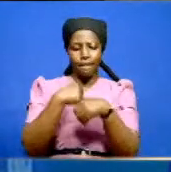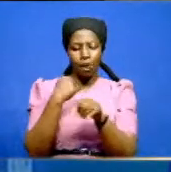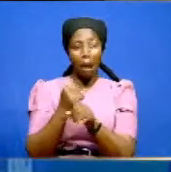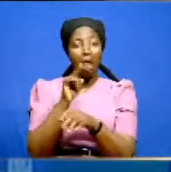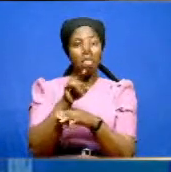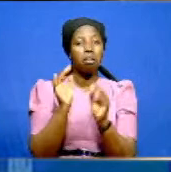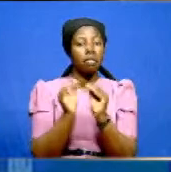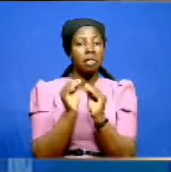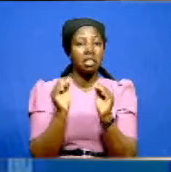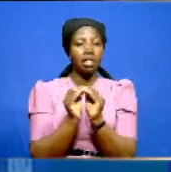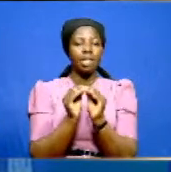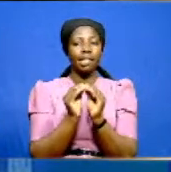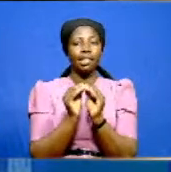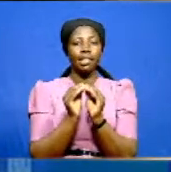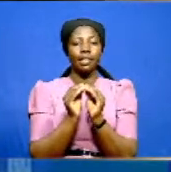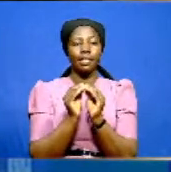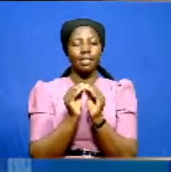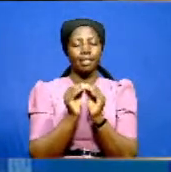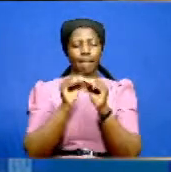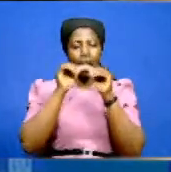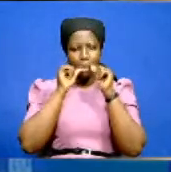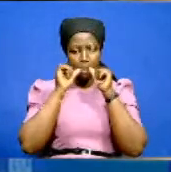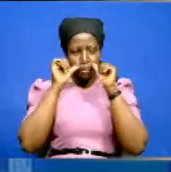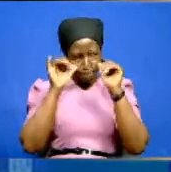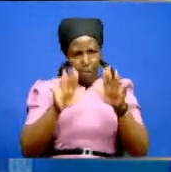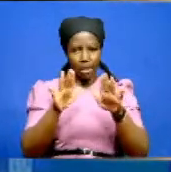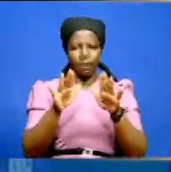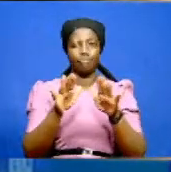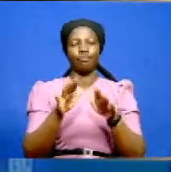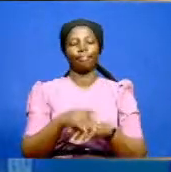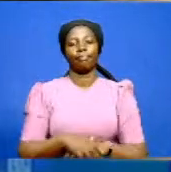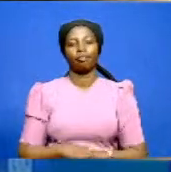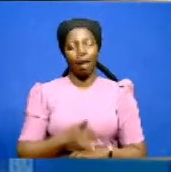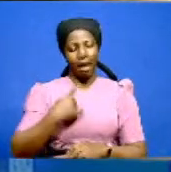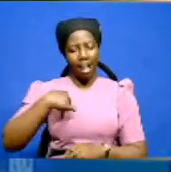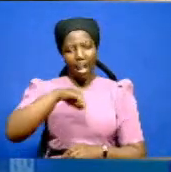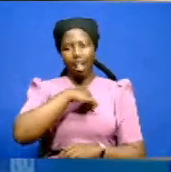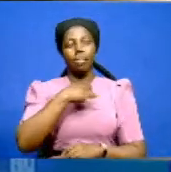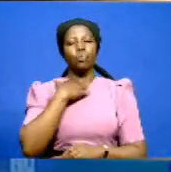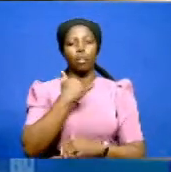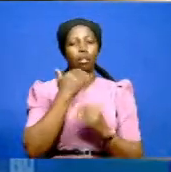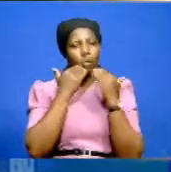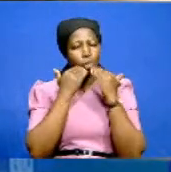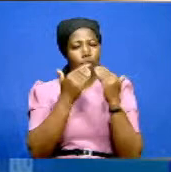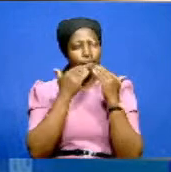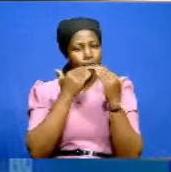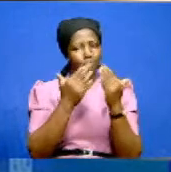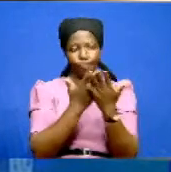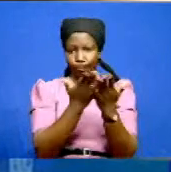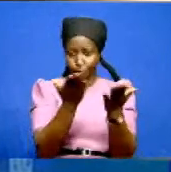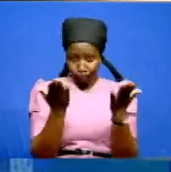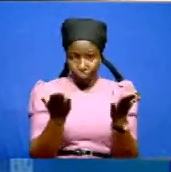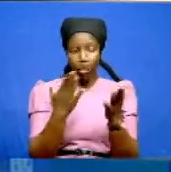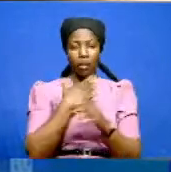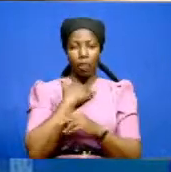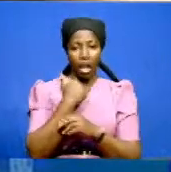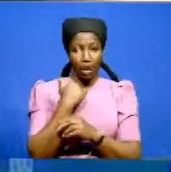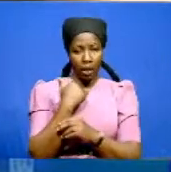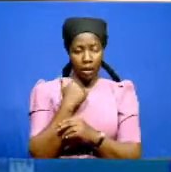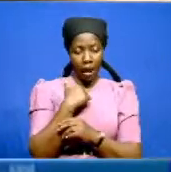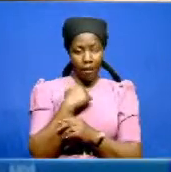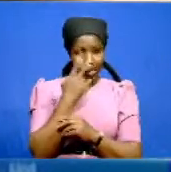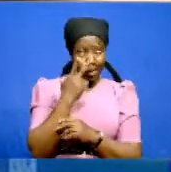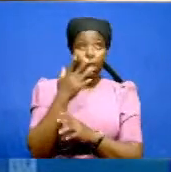meeting a blessing. We want to thank you. We have really seen the hand of the